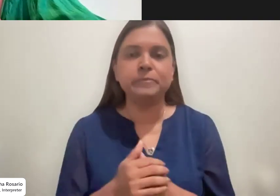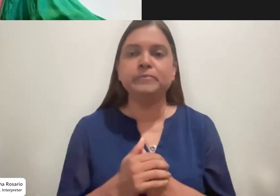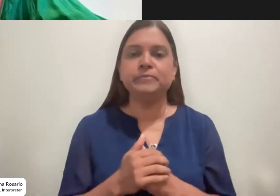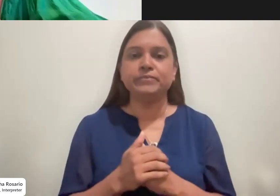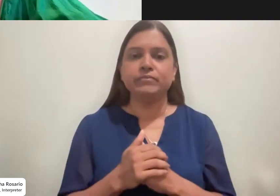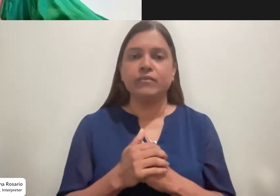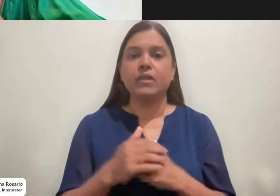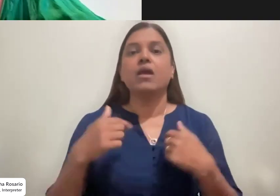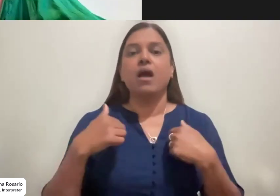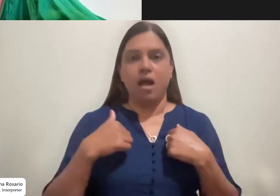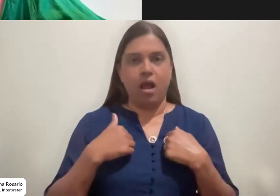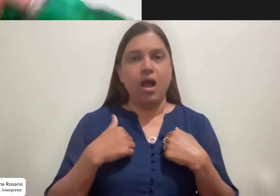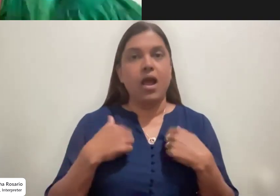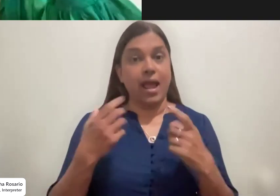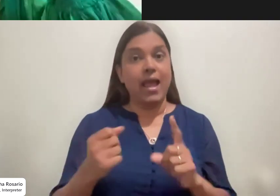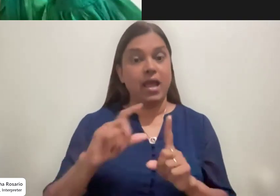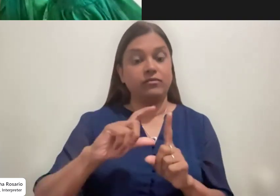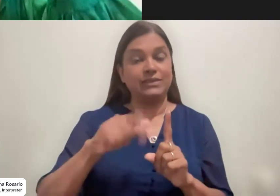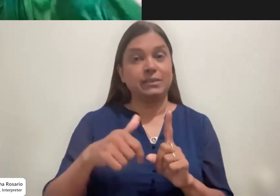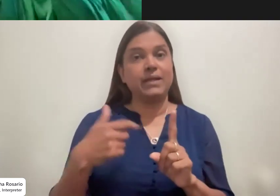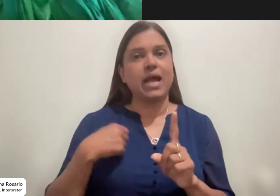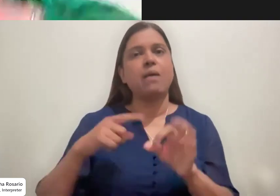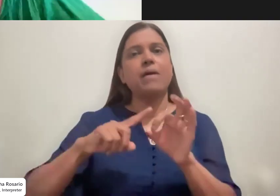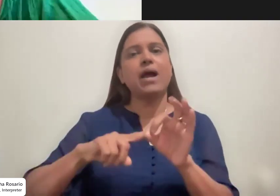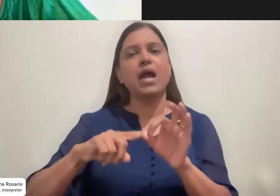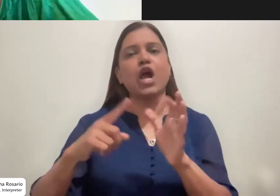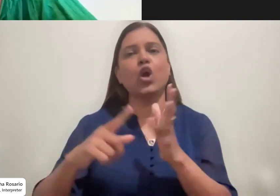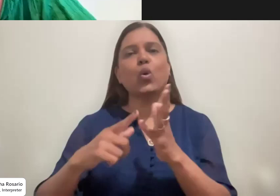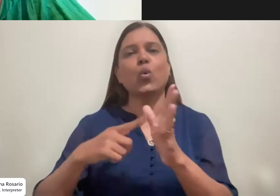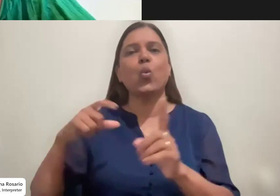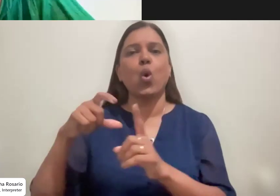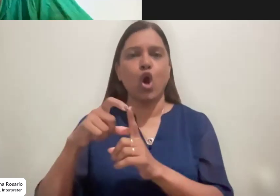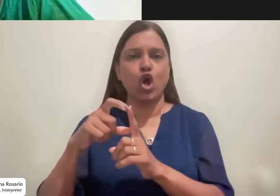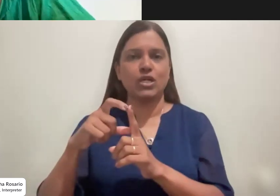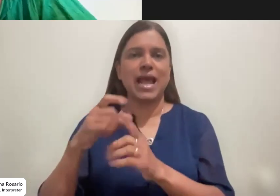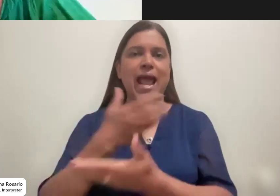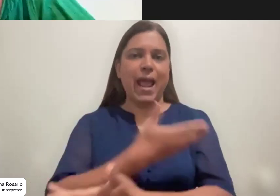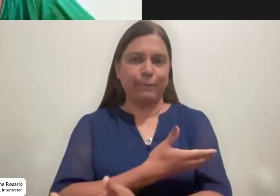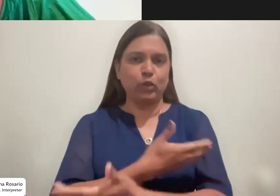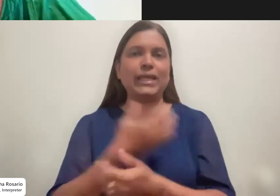quad amputee, so here's my cool hands.